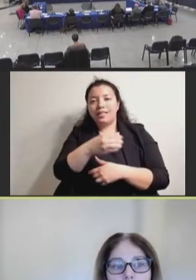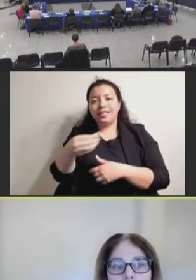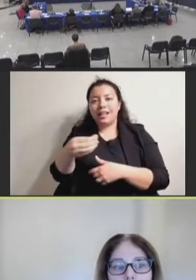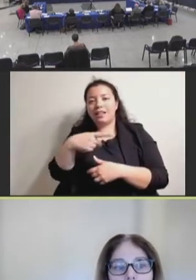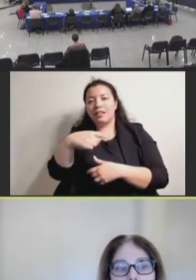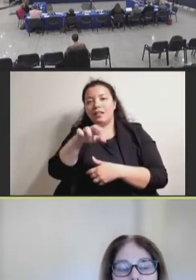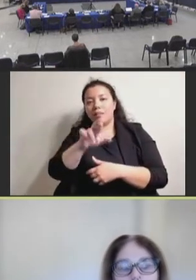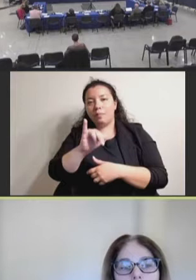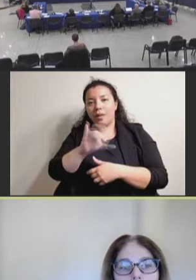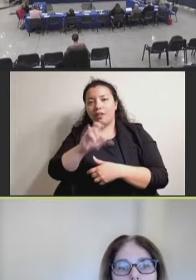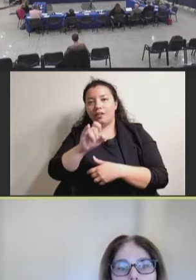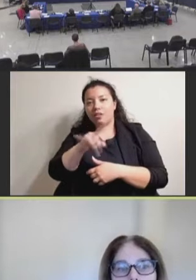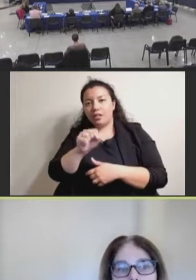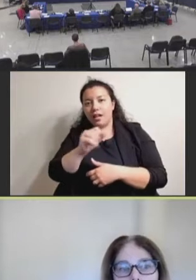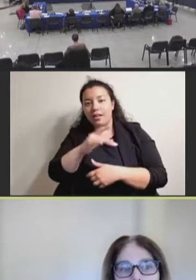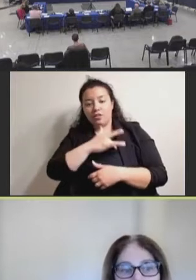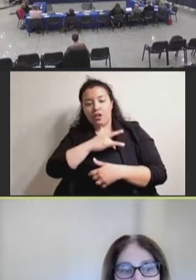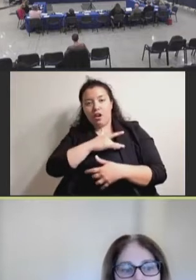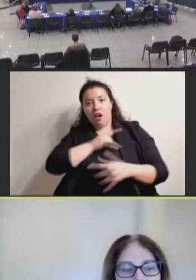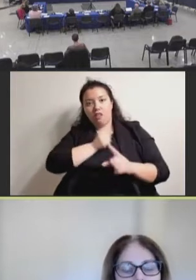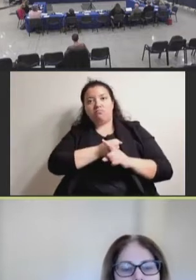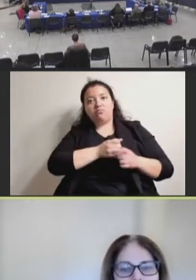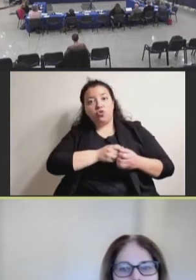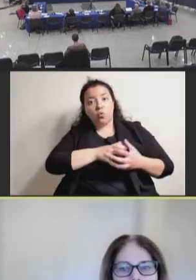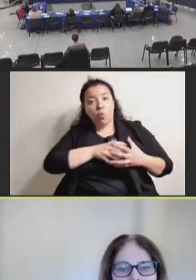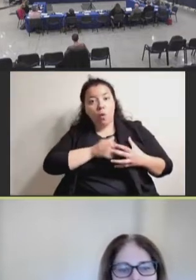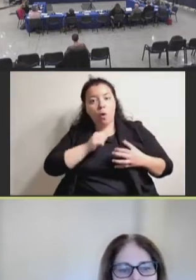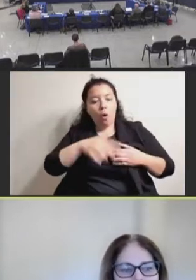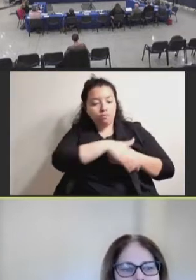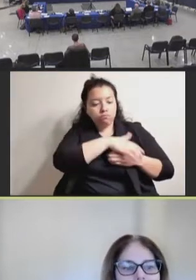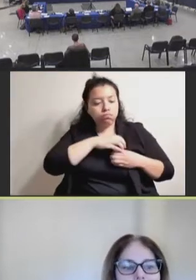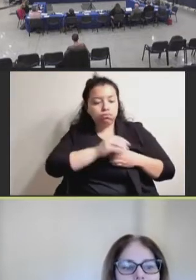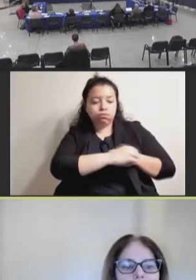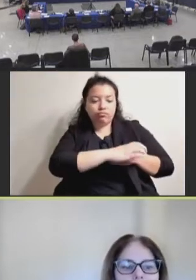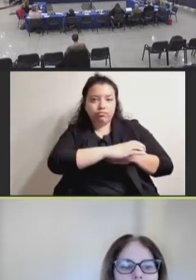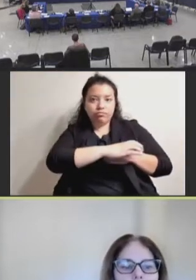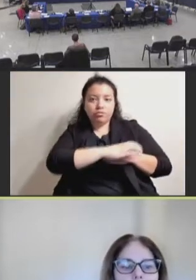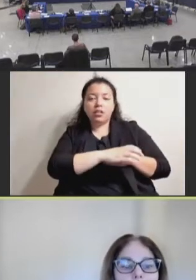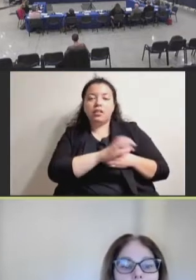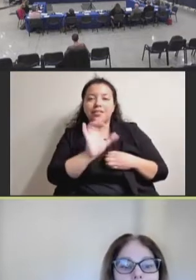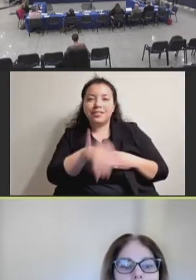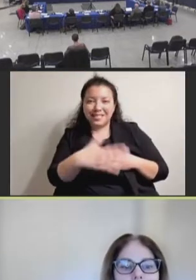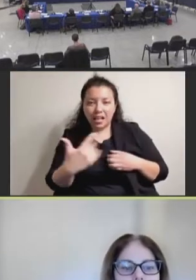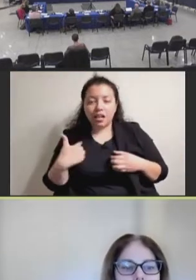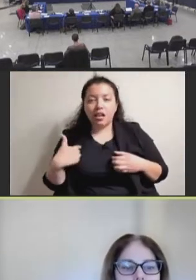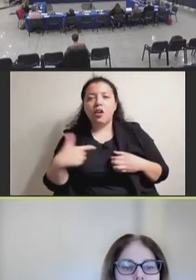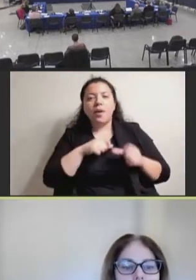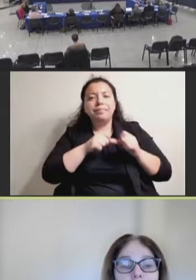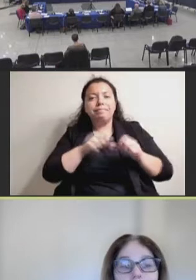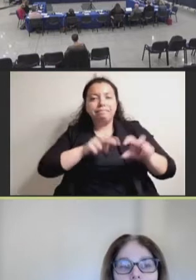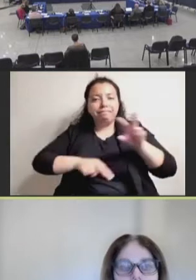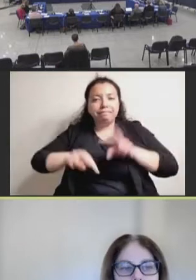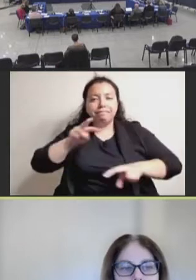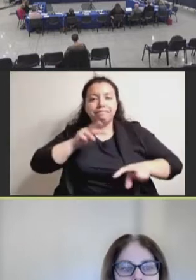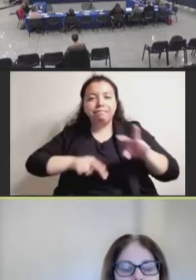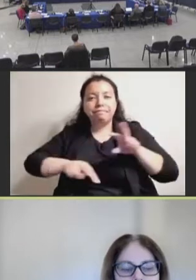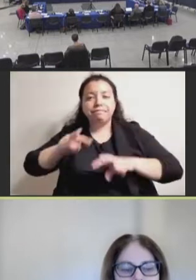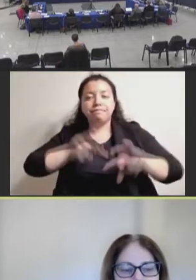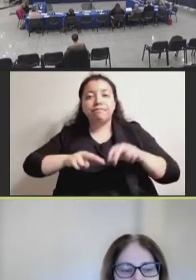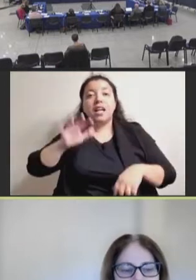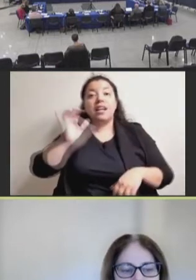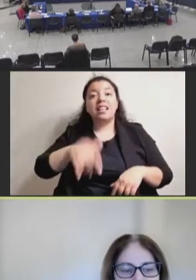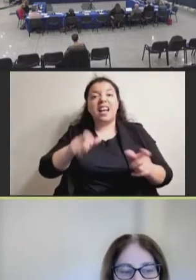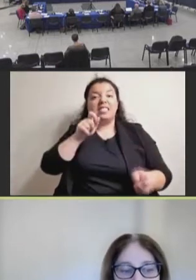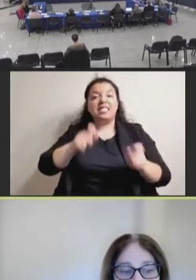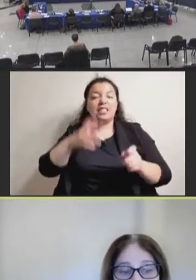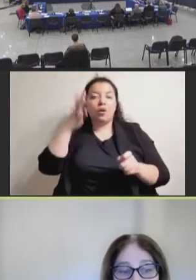outcome. But then during the course of the evaluation, that sort of got moved to the bucket of outcomes that were revised due to emerging concerns, and I'll talk